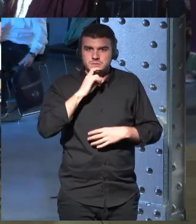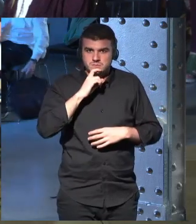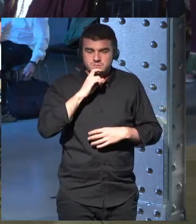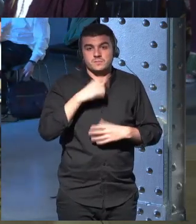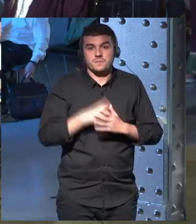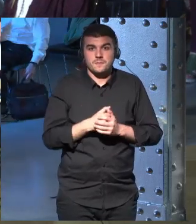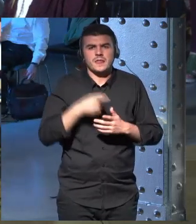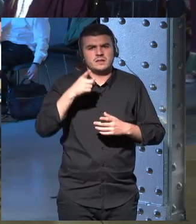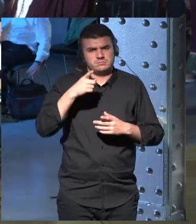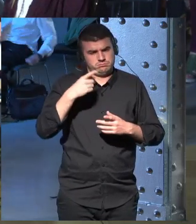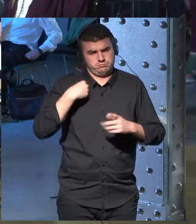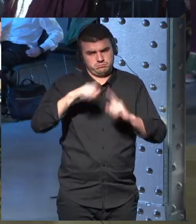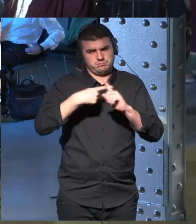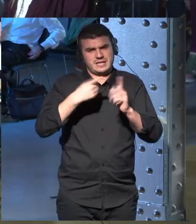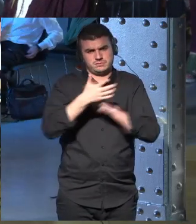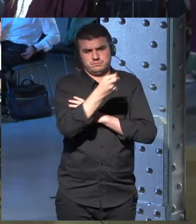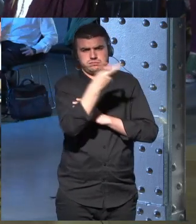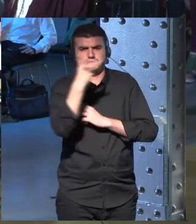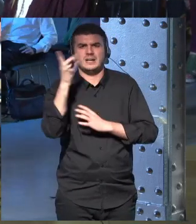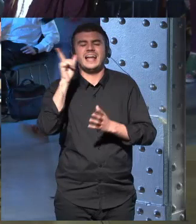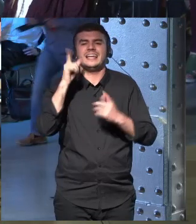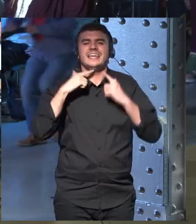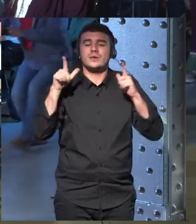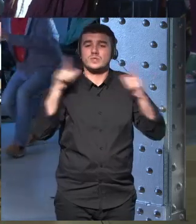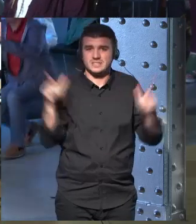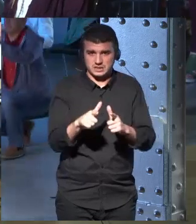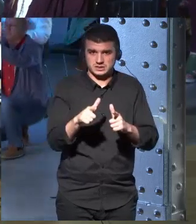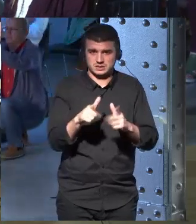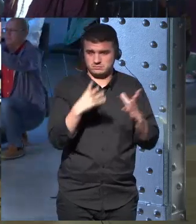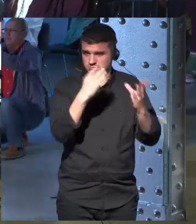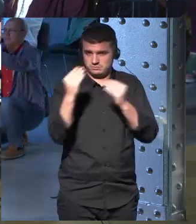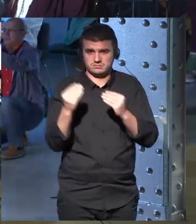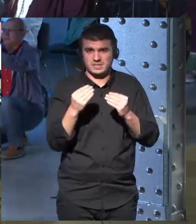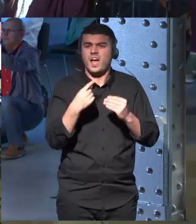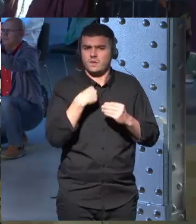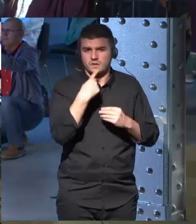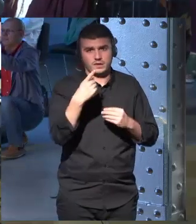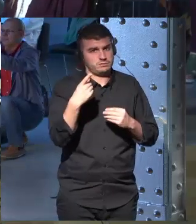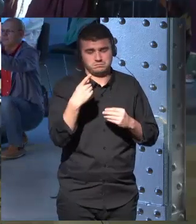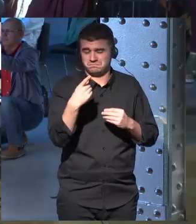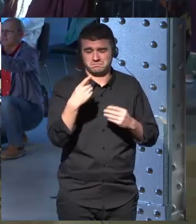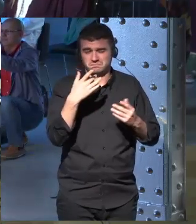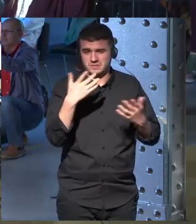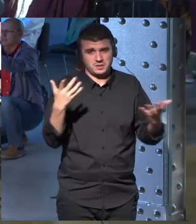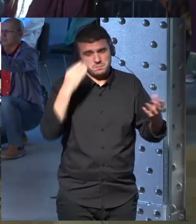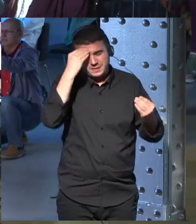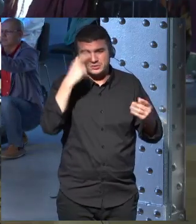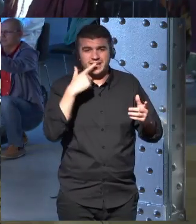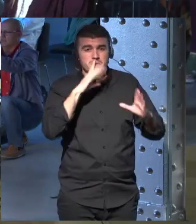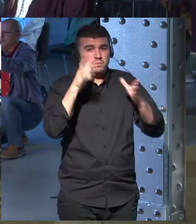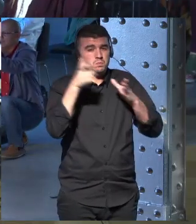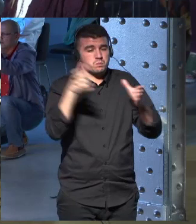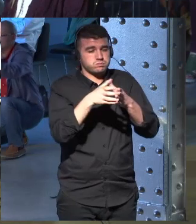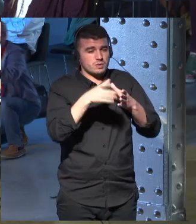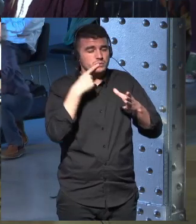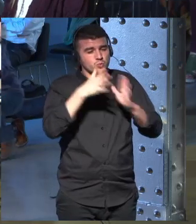it is speculative. They say it's unprovable. But I see it as relevant